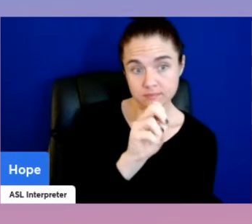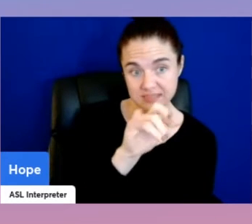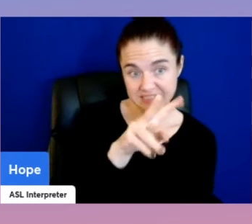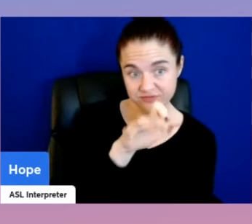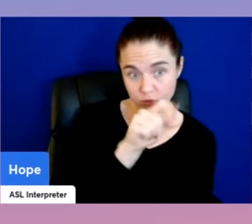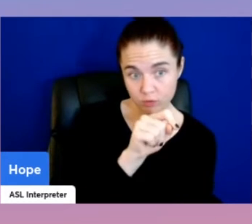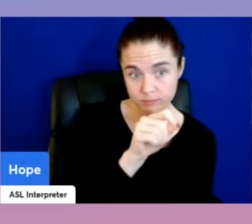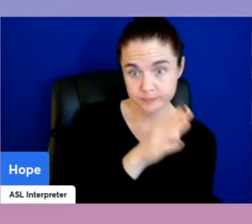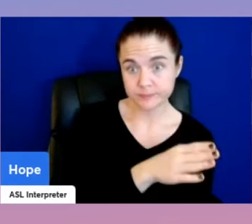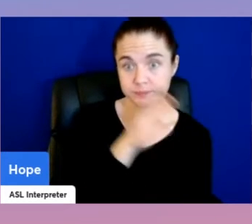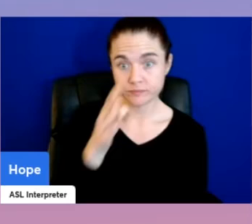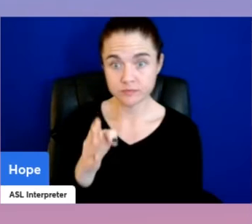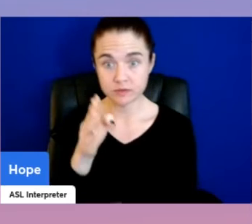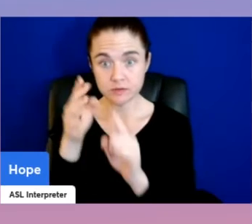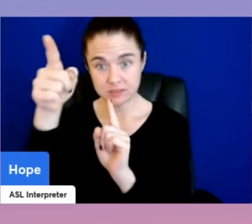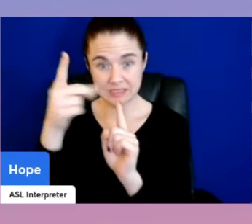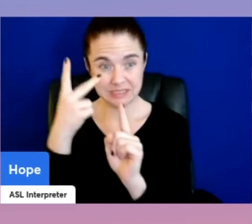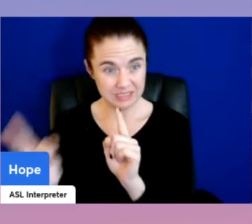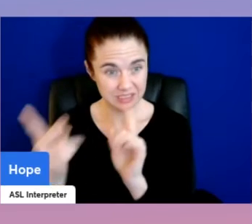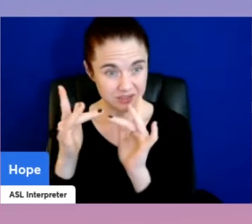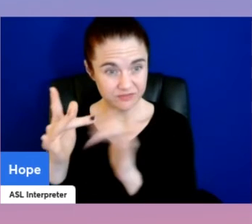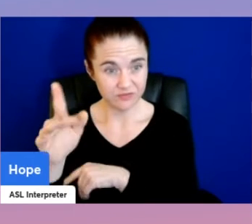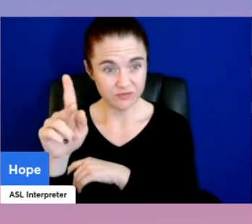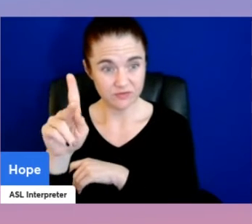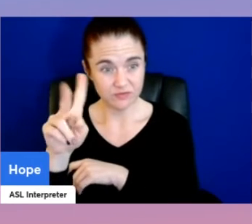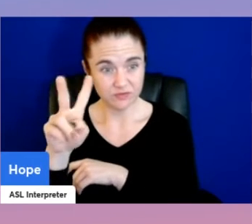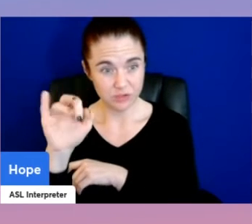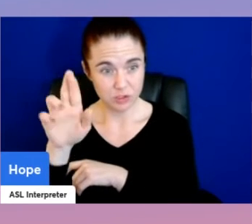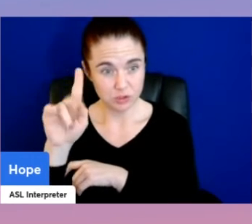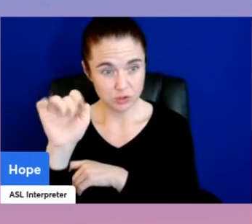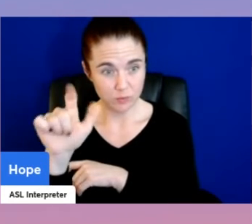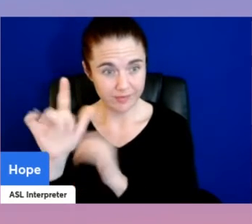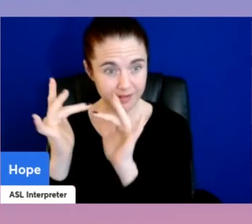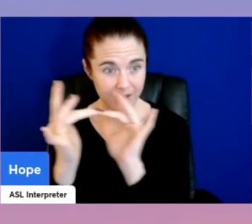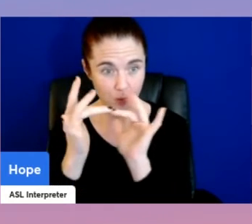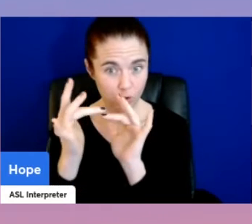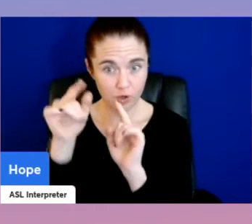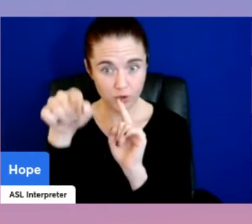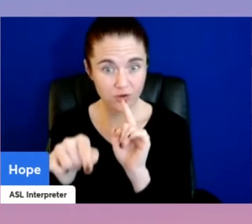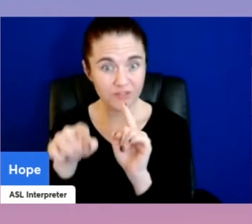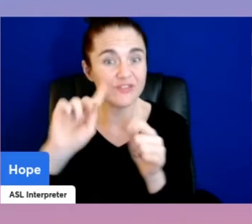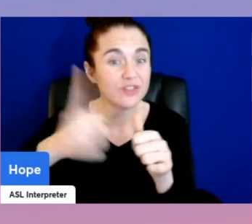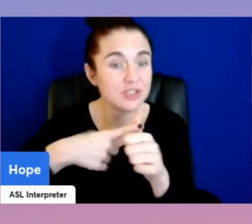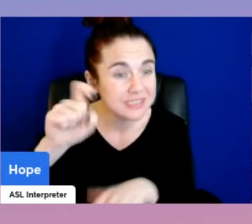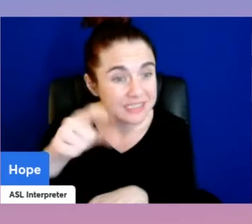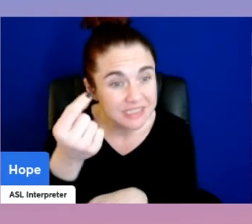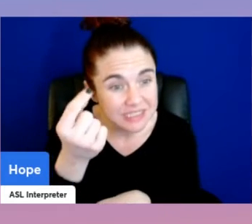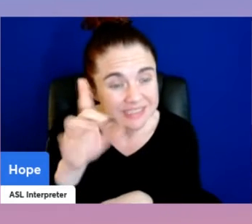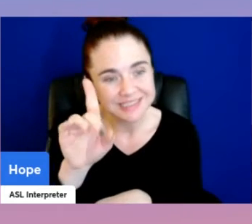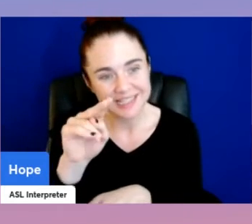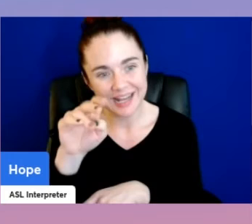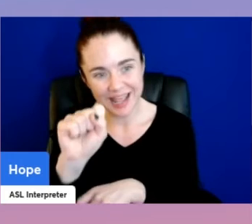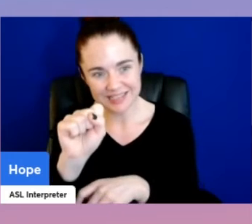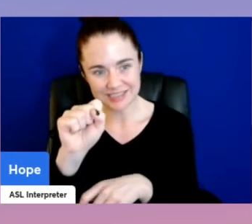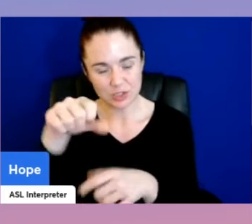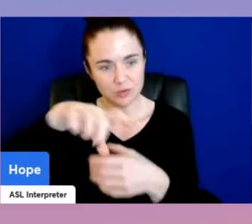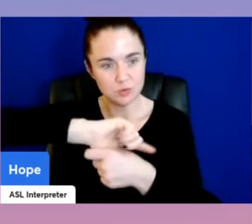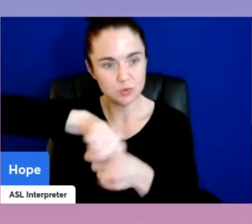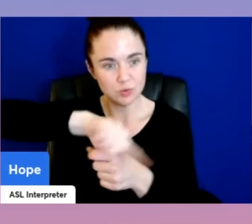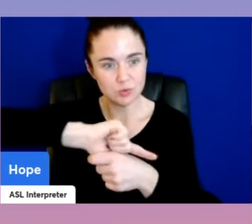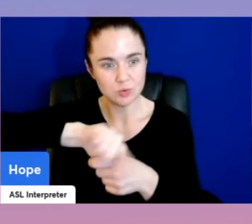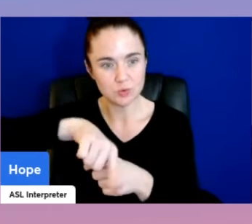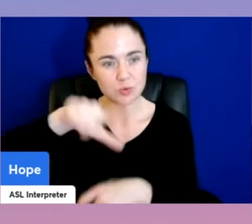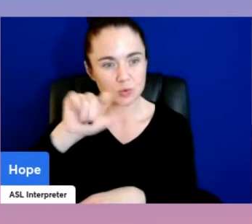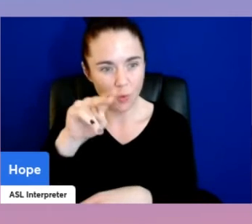have our virtual network and we want to connect to it. The first thing that you need is a private DNS zone. Now this private DNS zone is going to be different